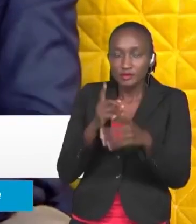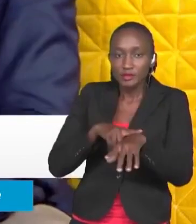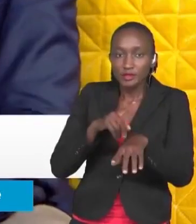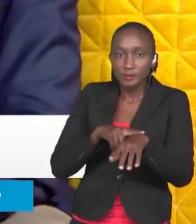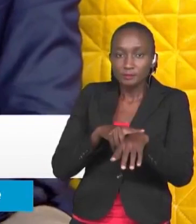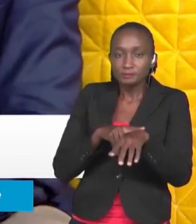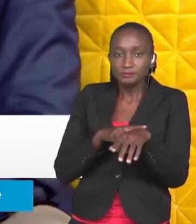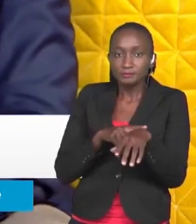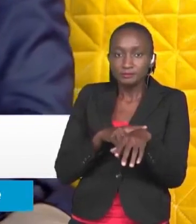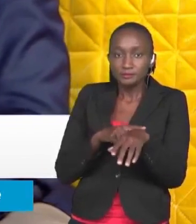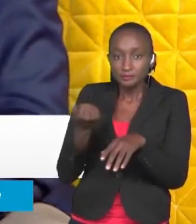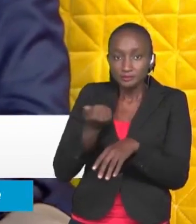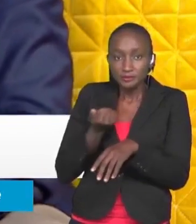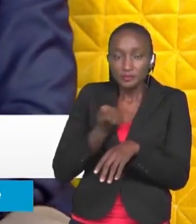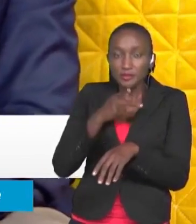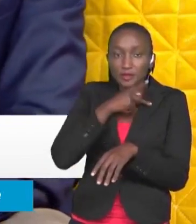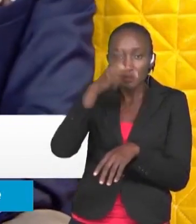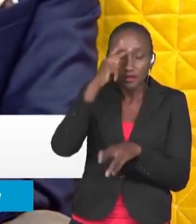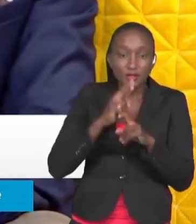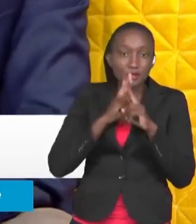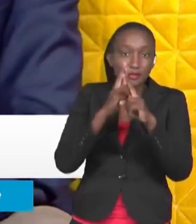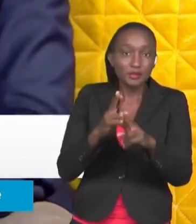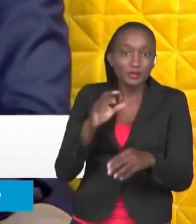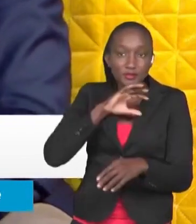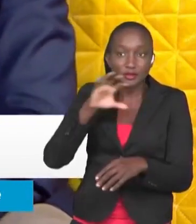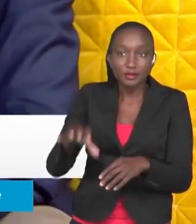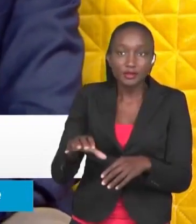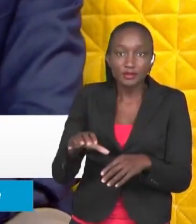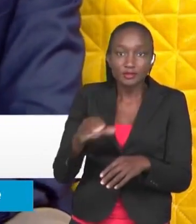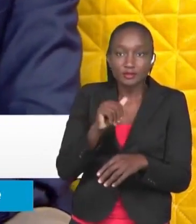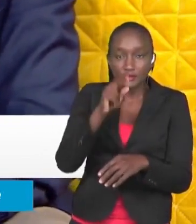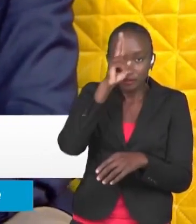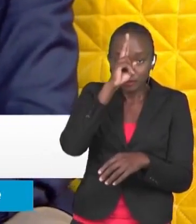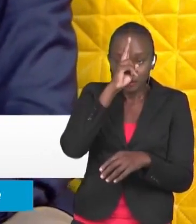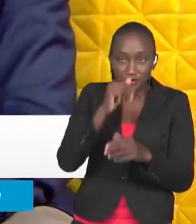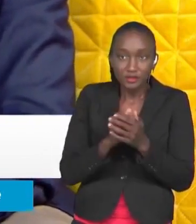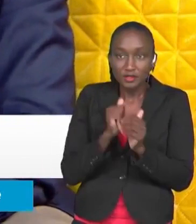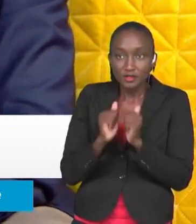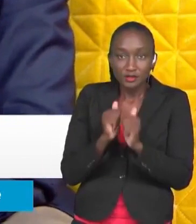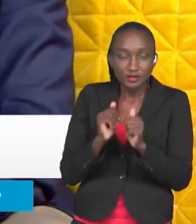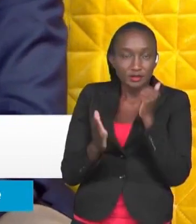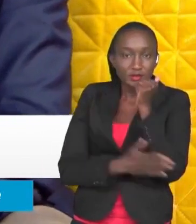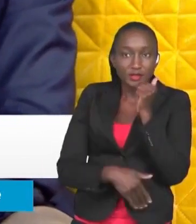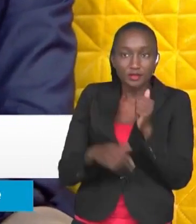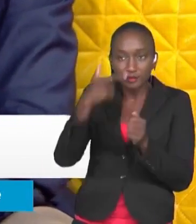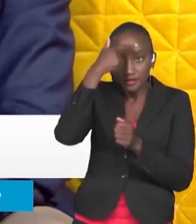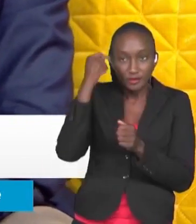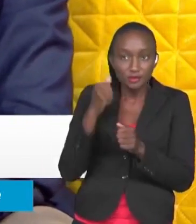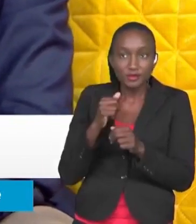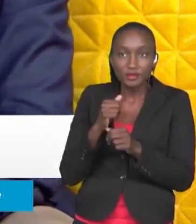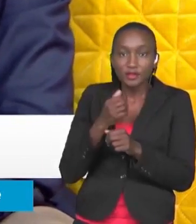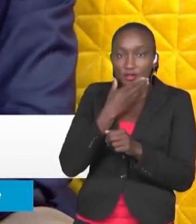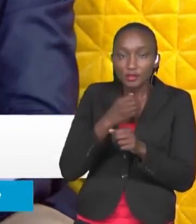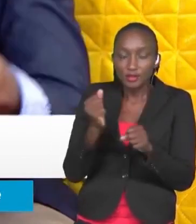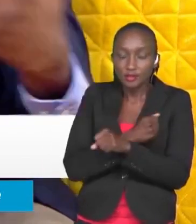times, the girl's parents report the boy to the authorities. Now, which is very unfortunate. Of course, the boy can't report himself or the